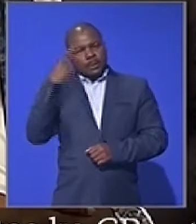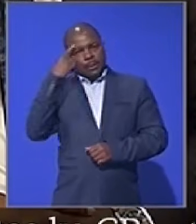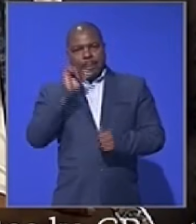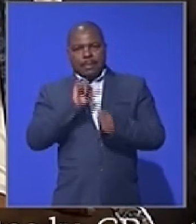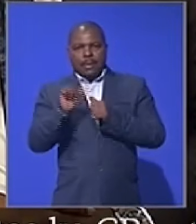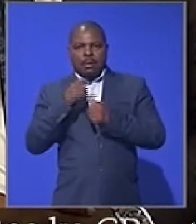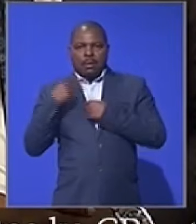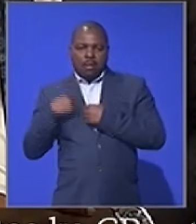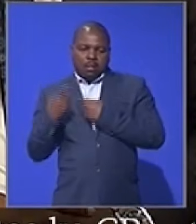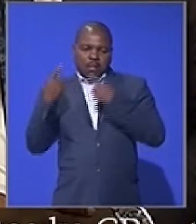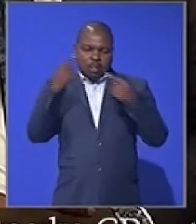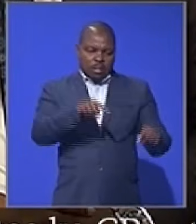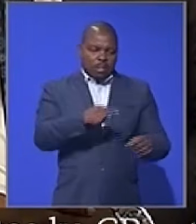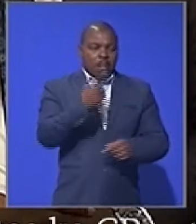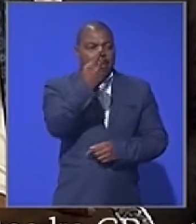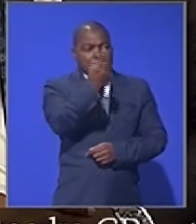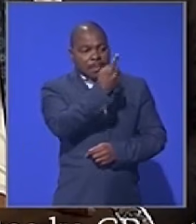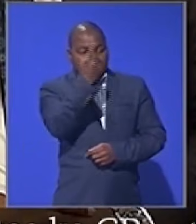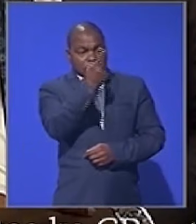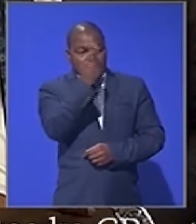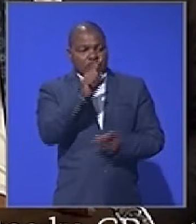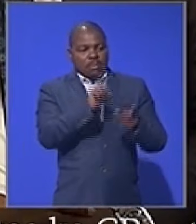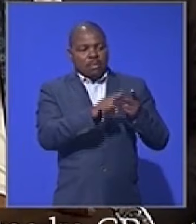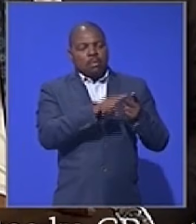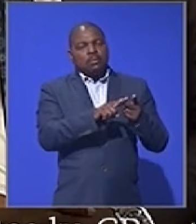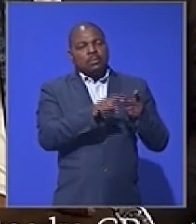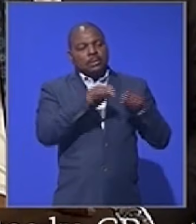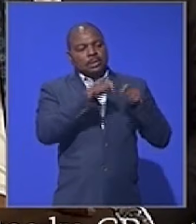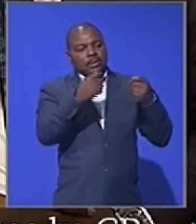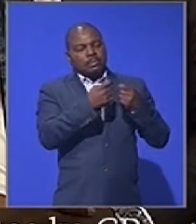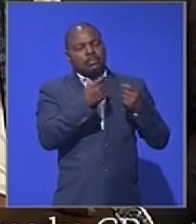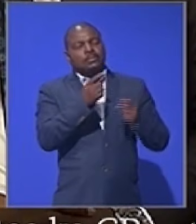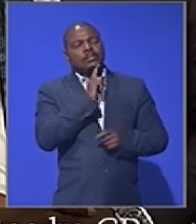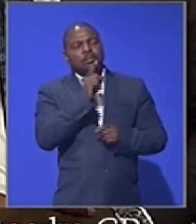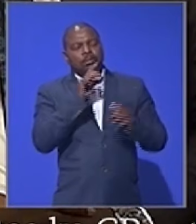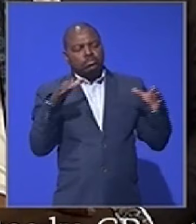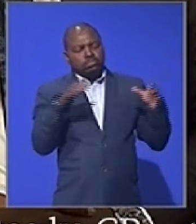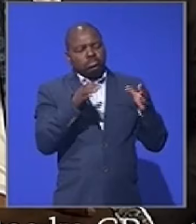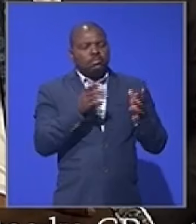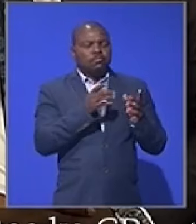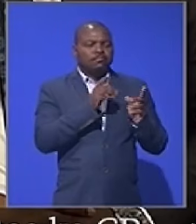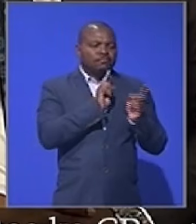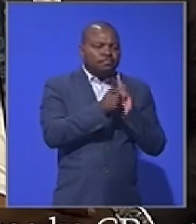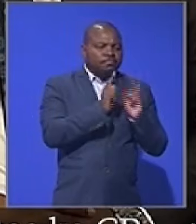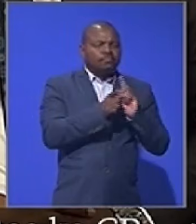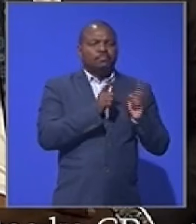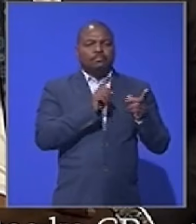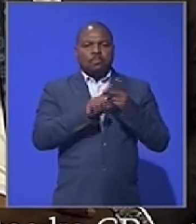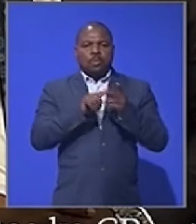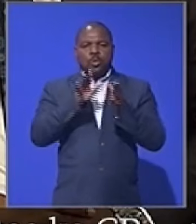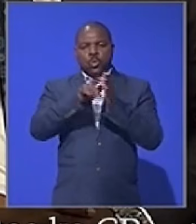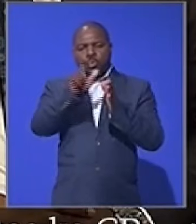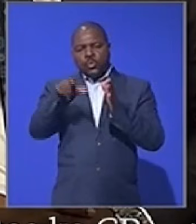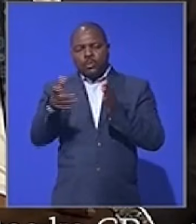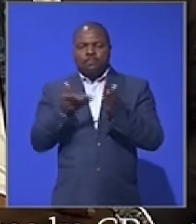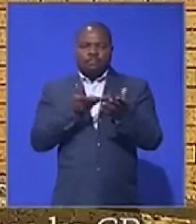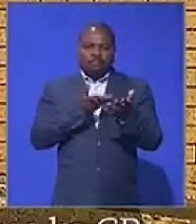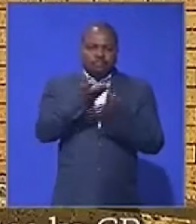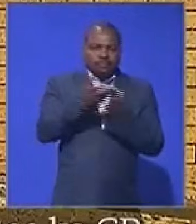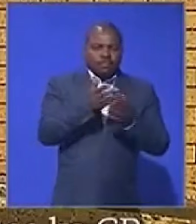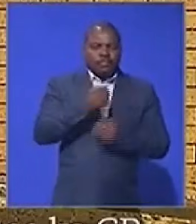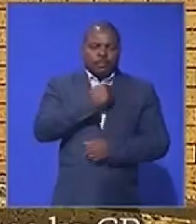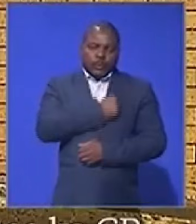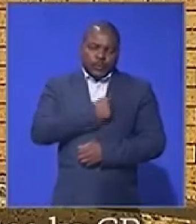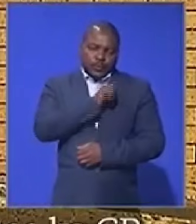and meet the principal and his teachers, but also speak to the learners and express our condolences.